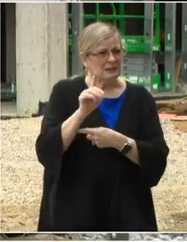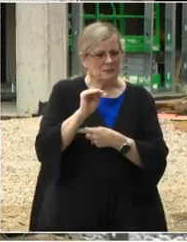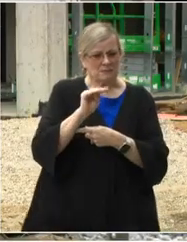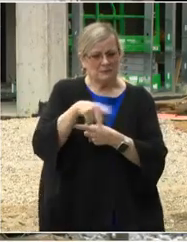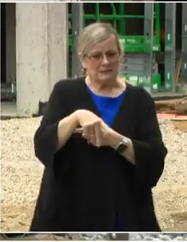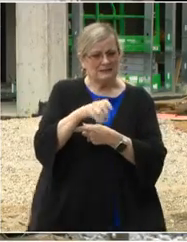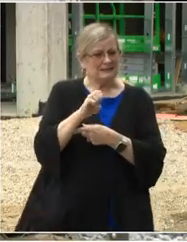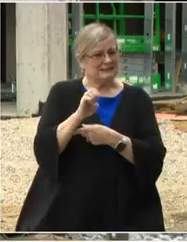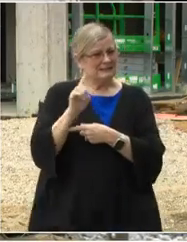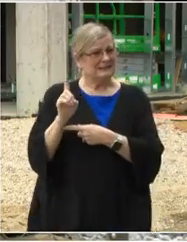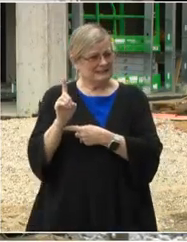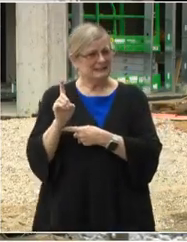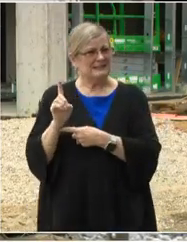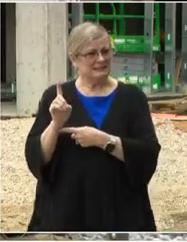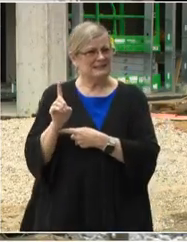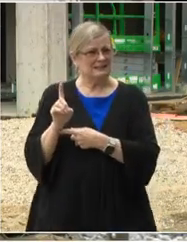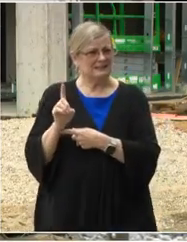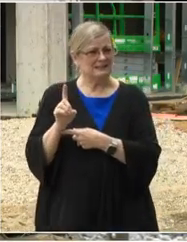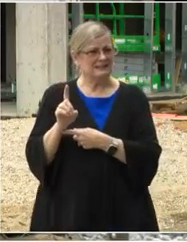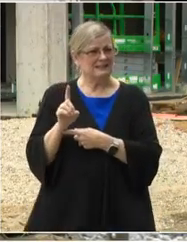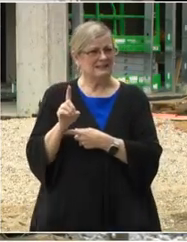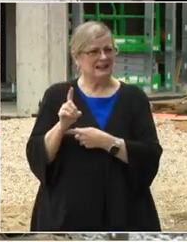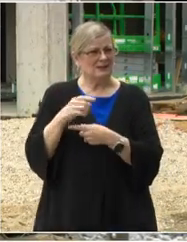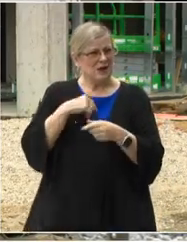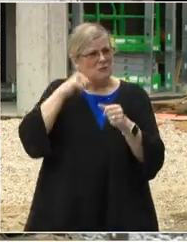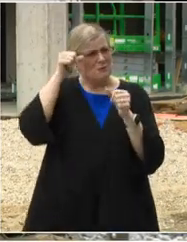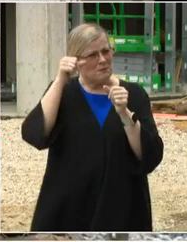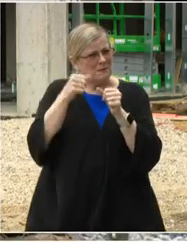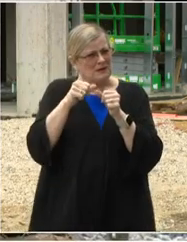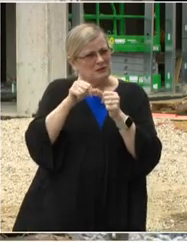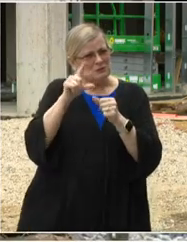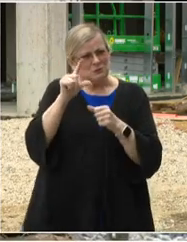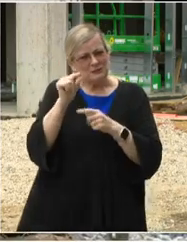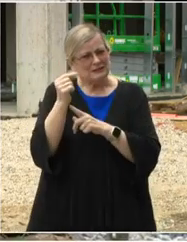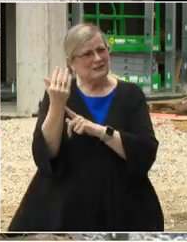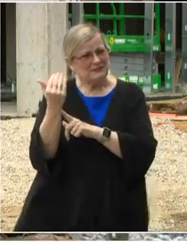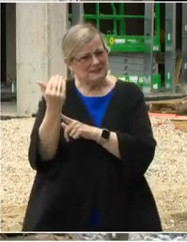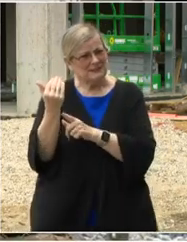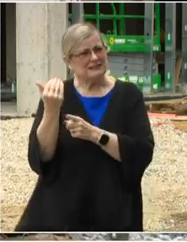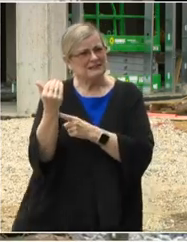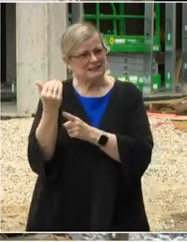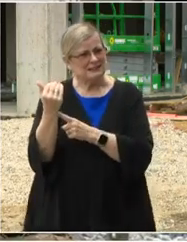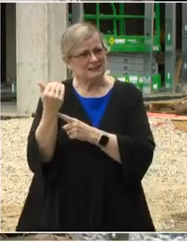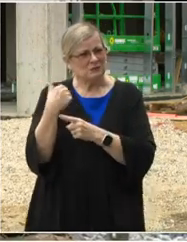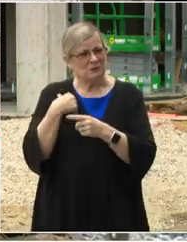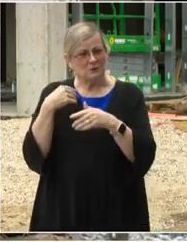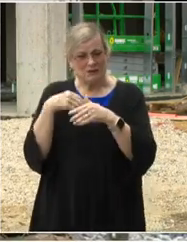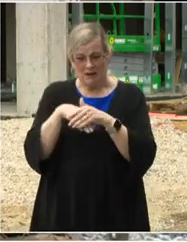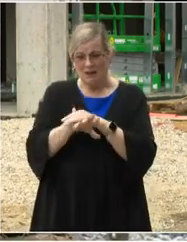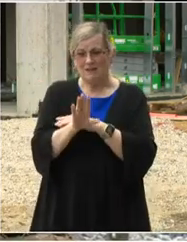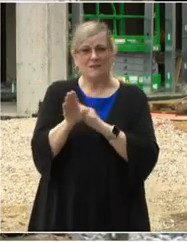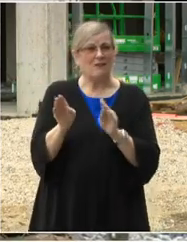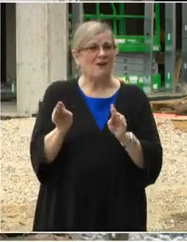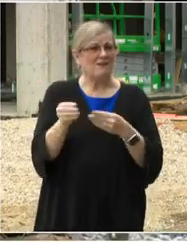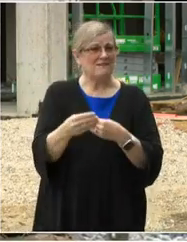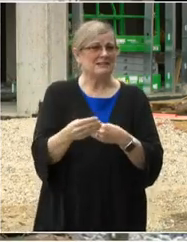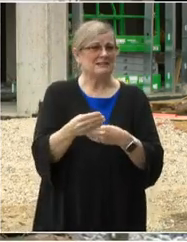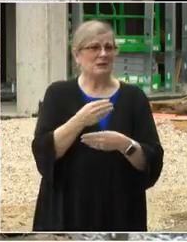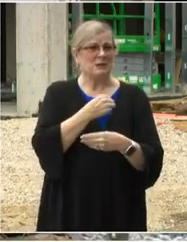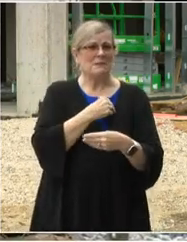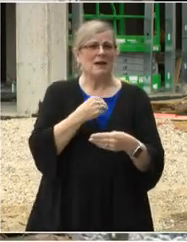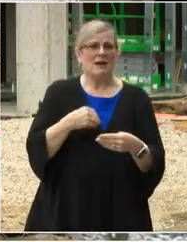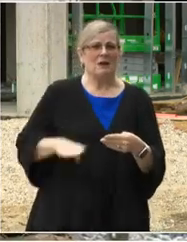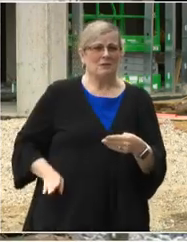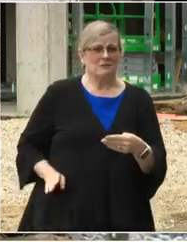to be here now. I remember back in 2015 when we all came into office, Mayor Bowser called me and she